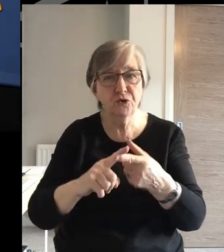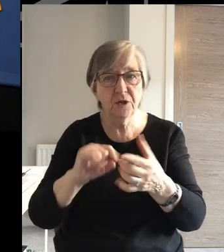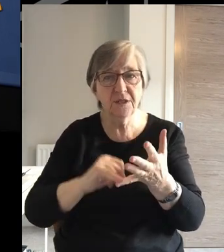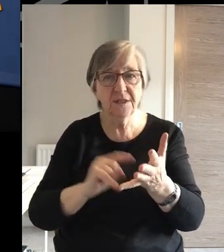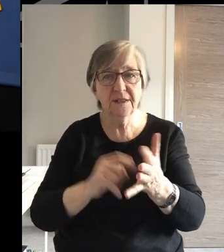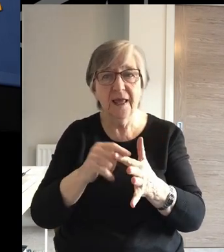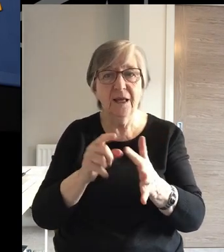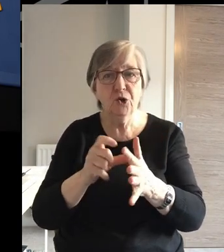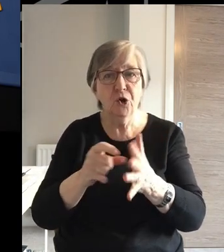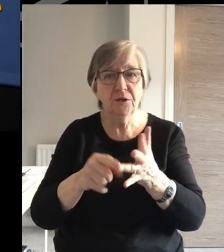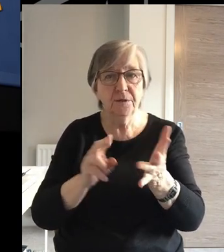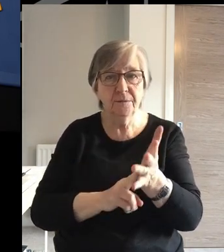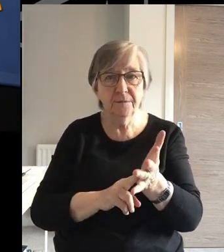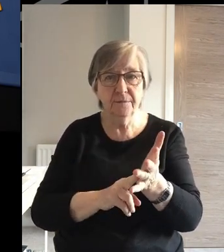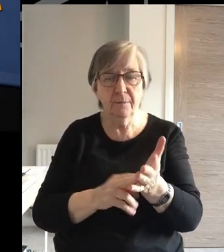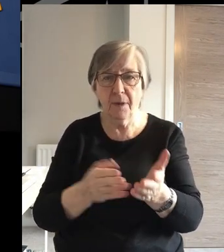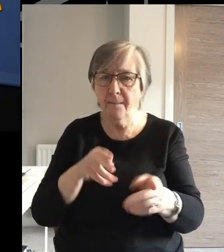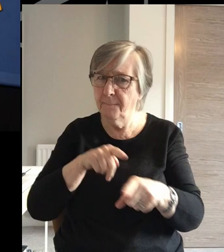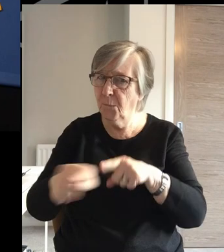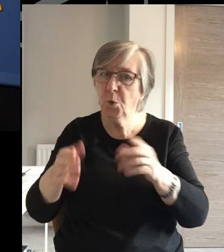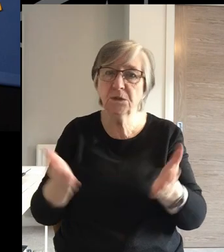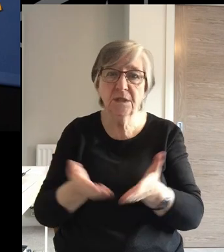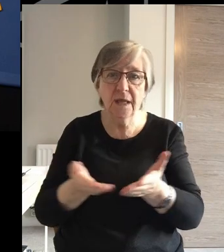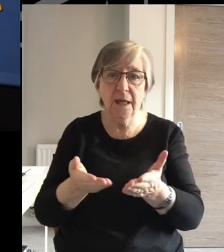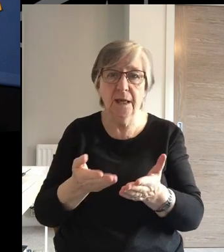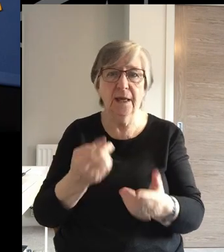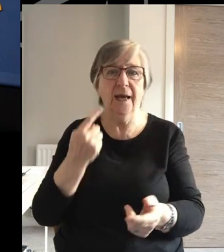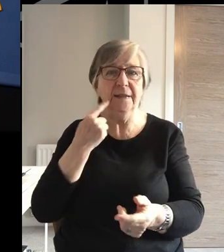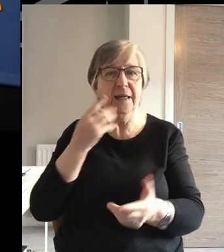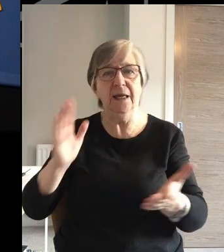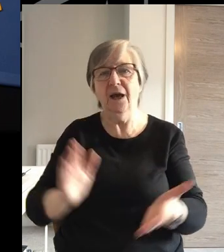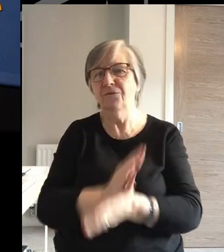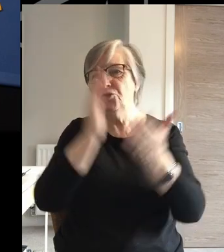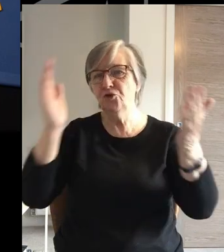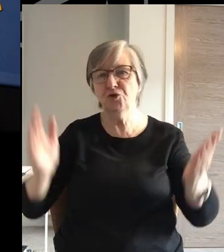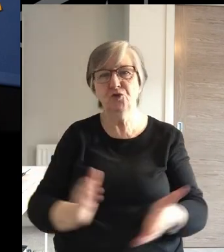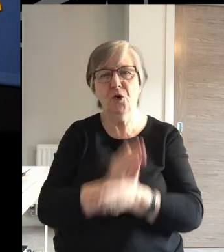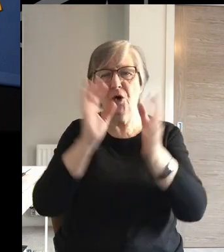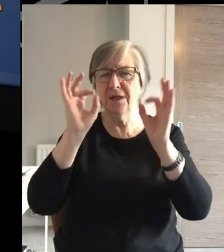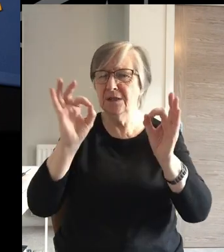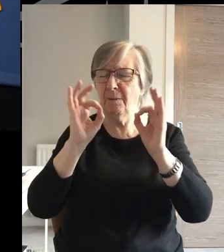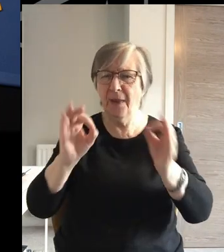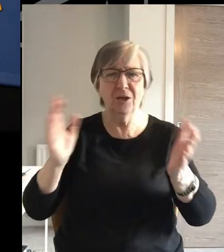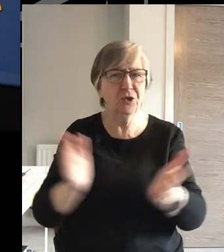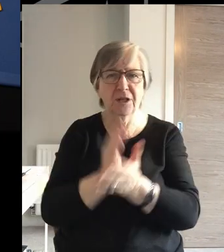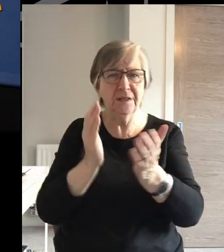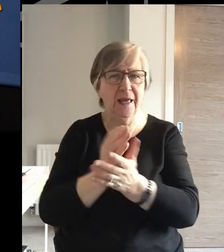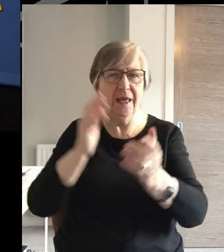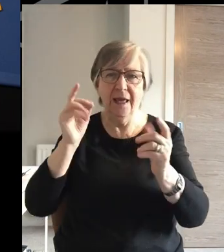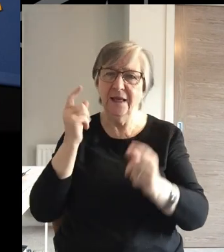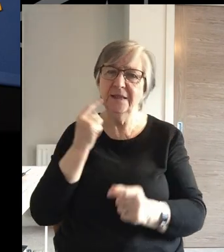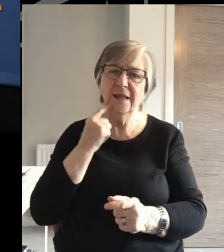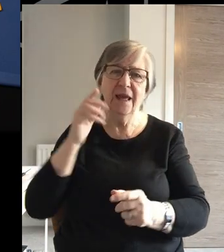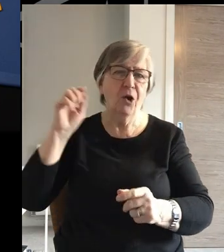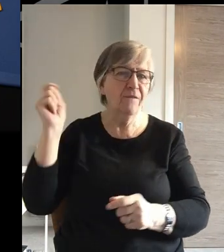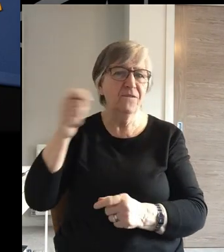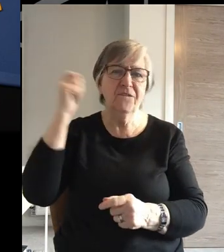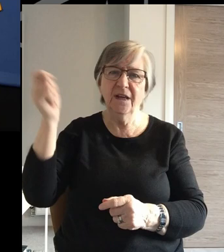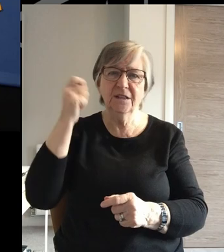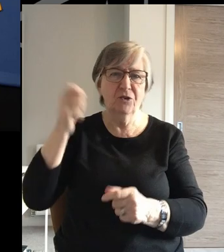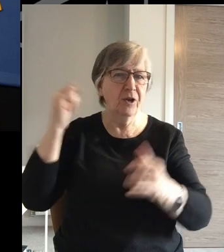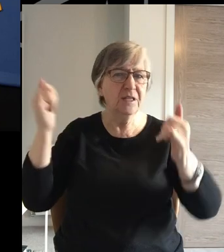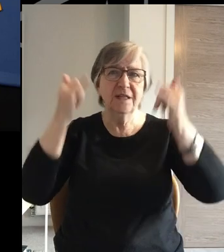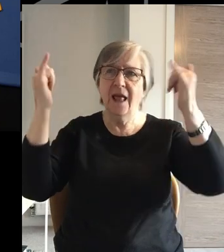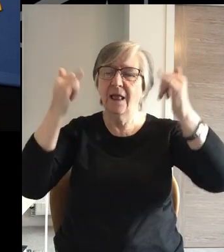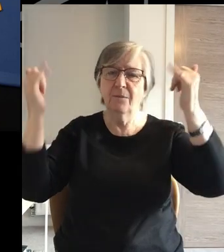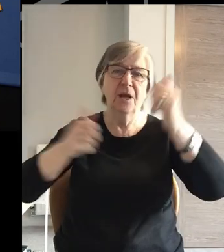But most of all, it's a day of joy. Today is the most special of days, a day of victory, celebration and praise. A day